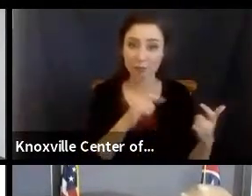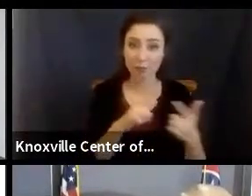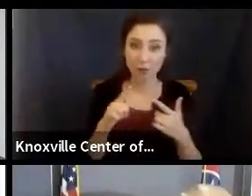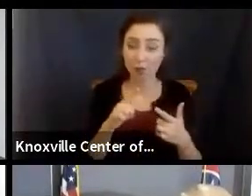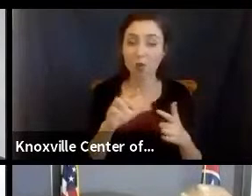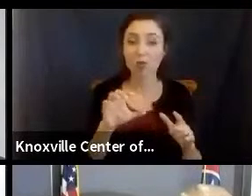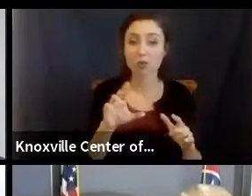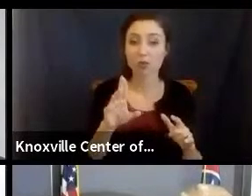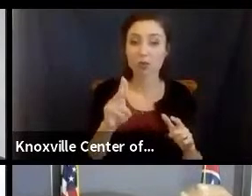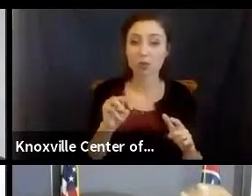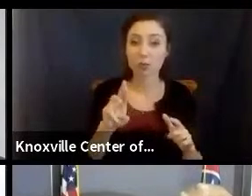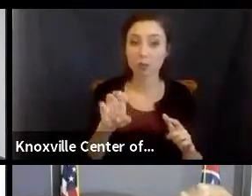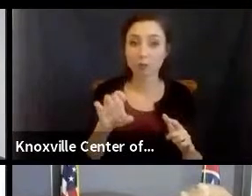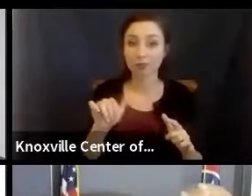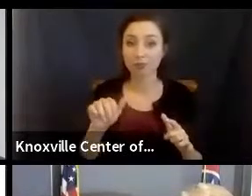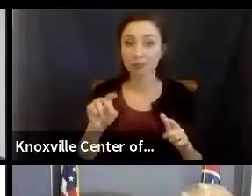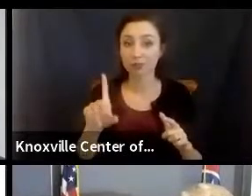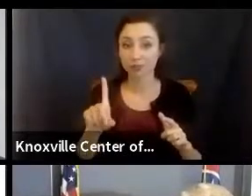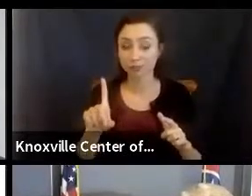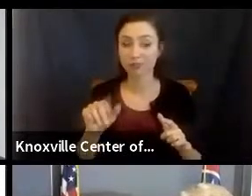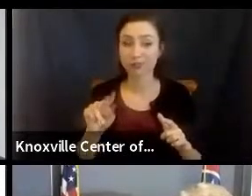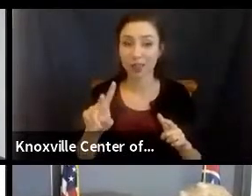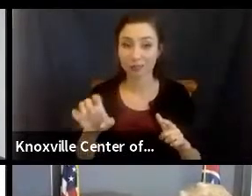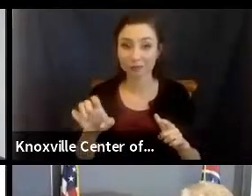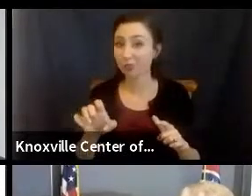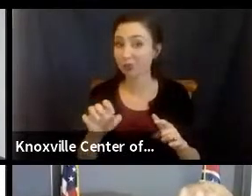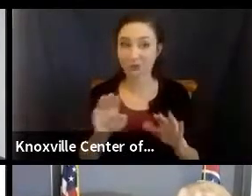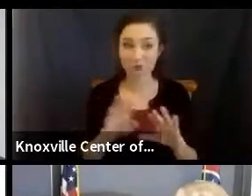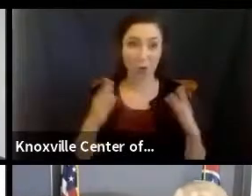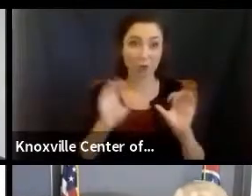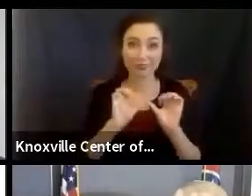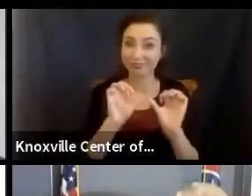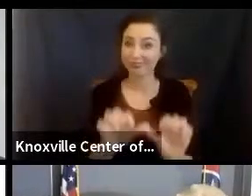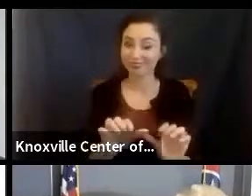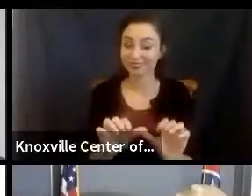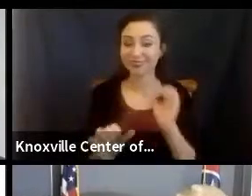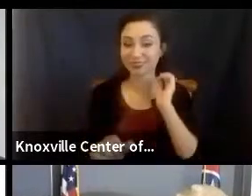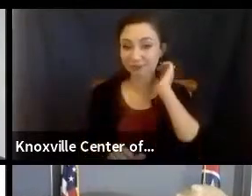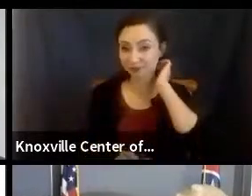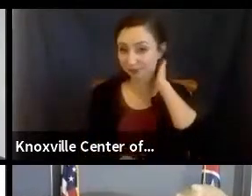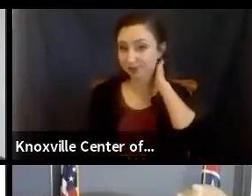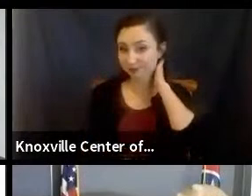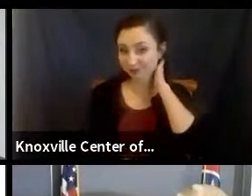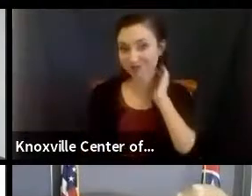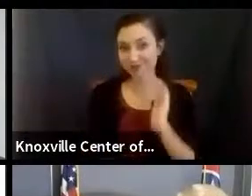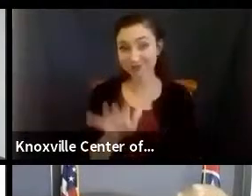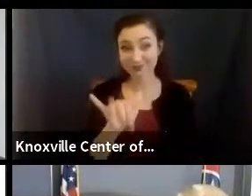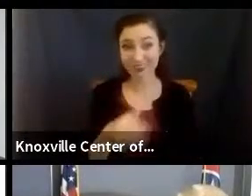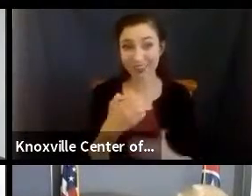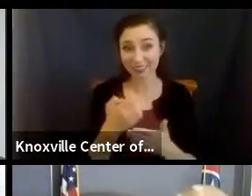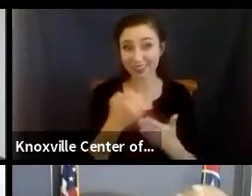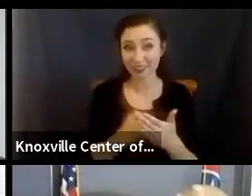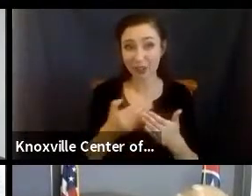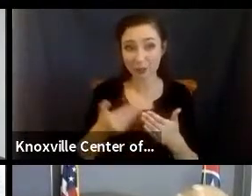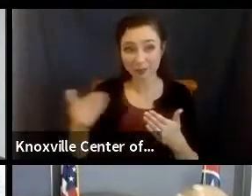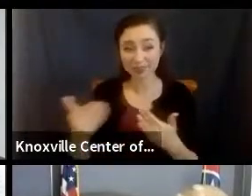on Cumberland Avenue stay in business. And those are the economic things.